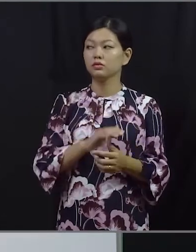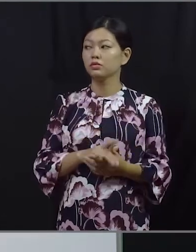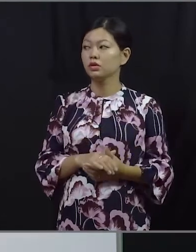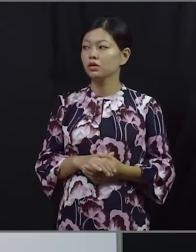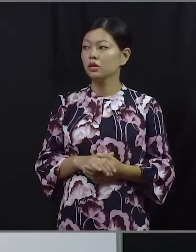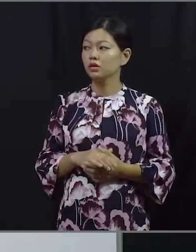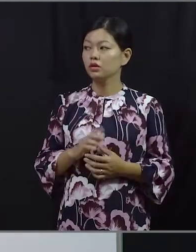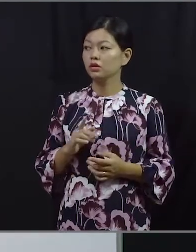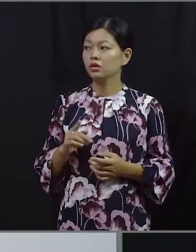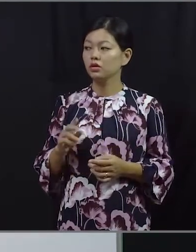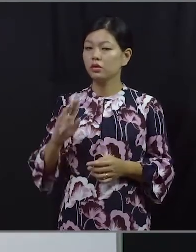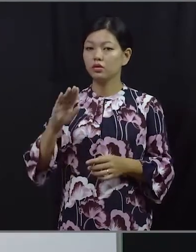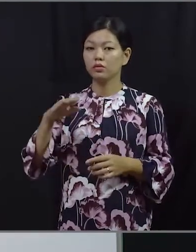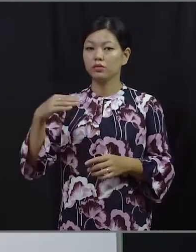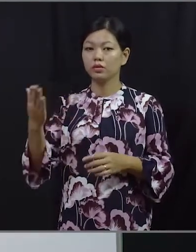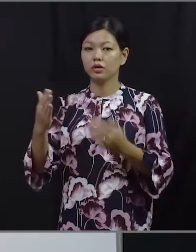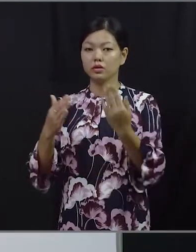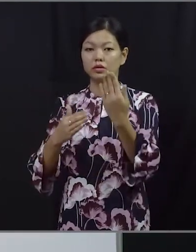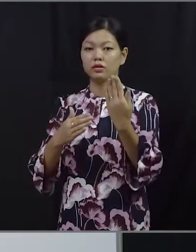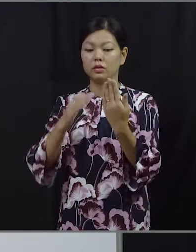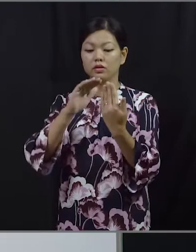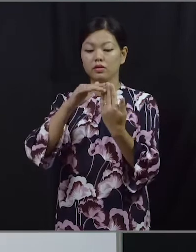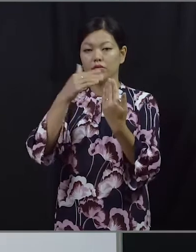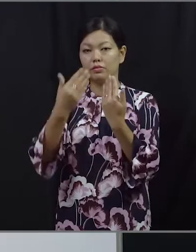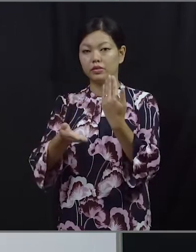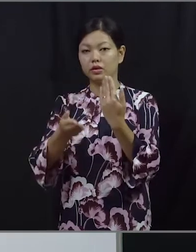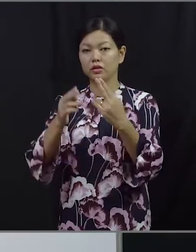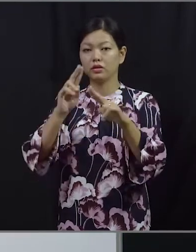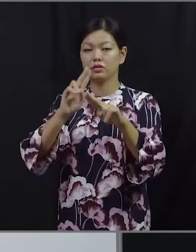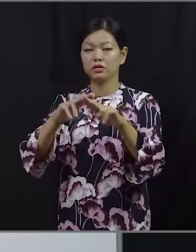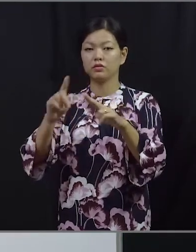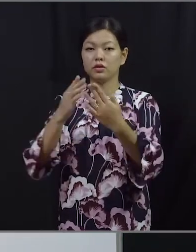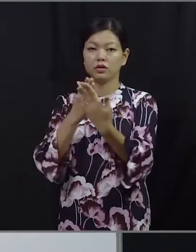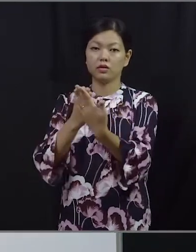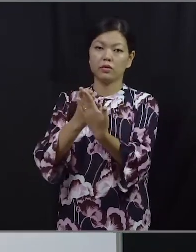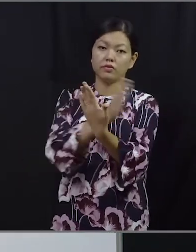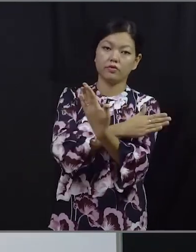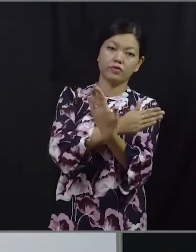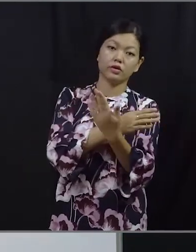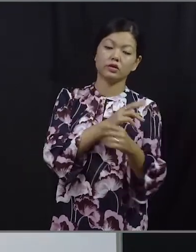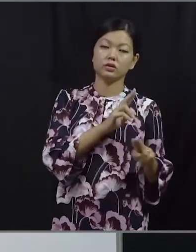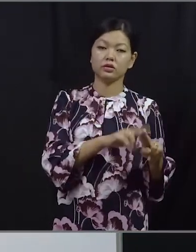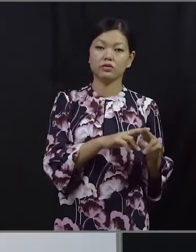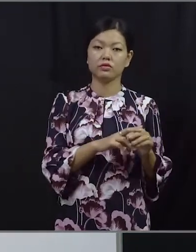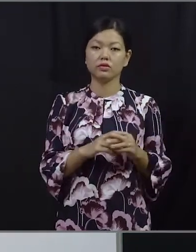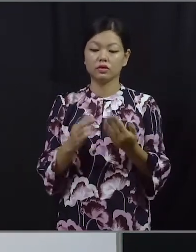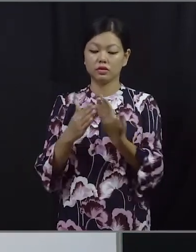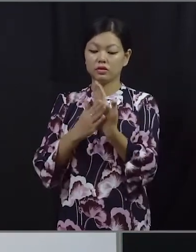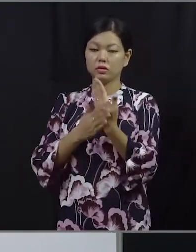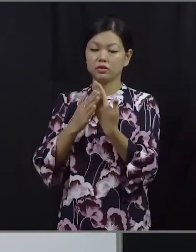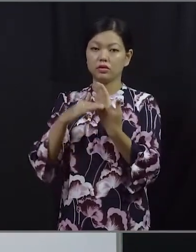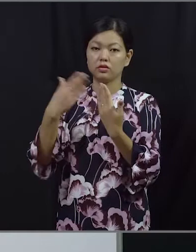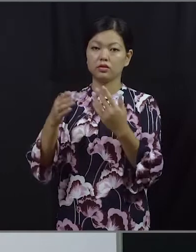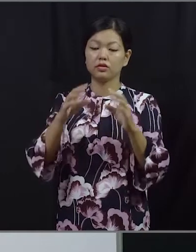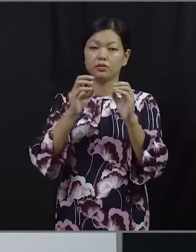now remember one thing. Okay, so when you have to get the image at infinity, you have to place the object at focus. You have to remember that, and